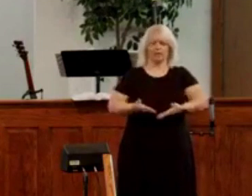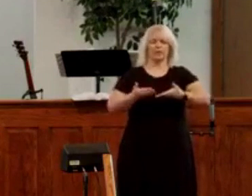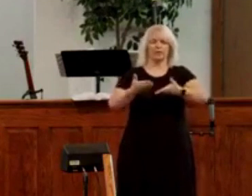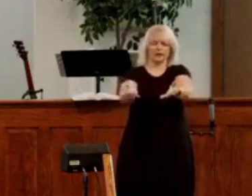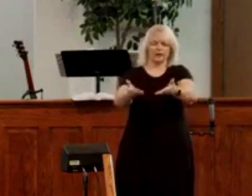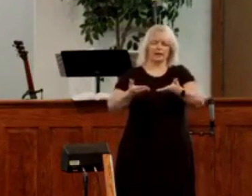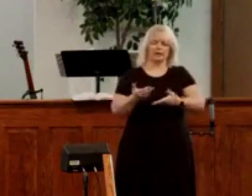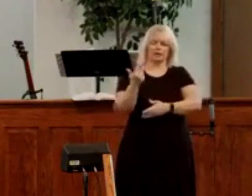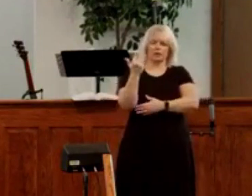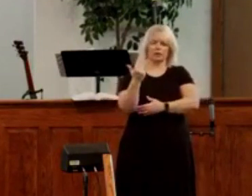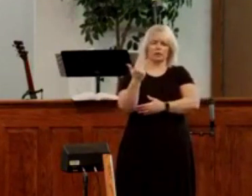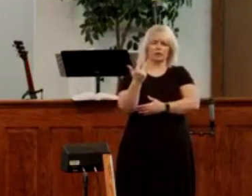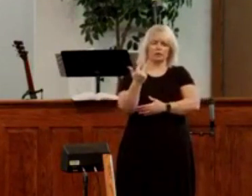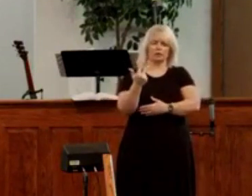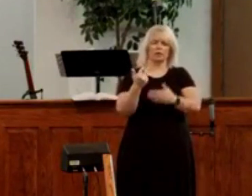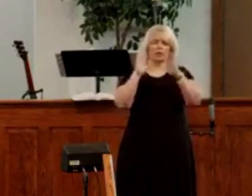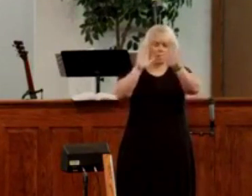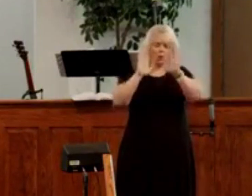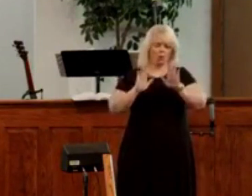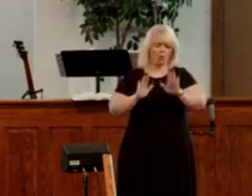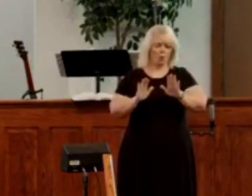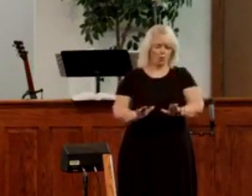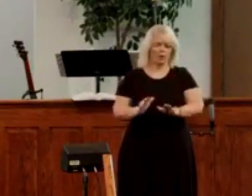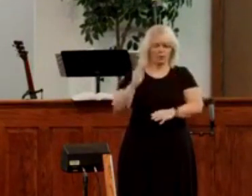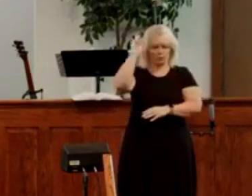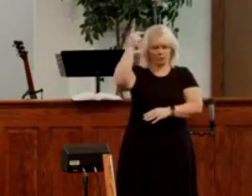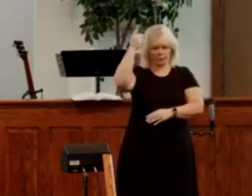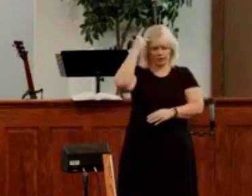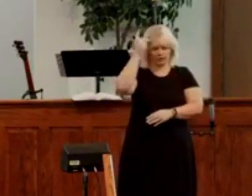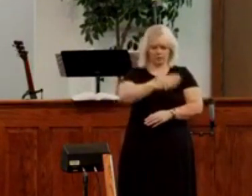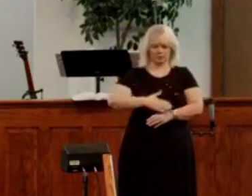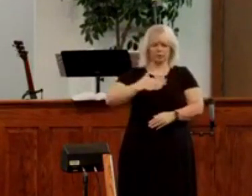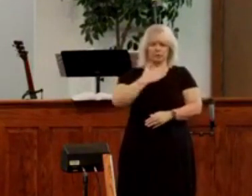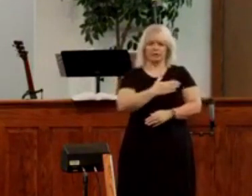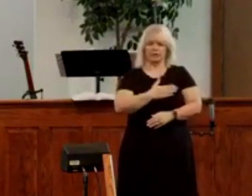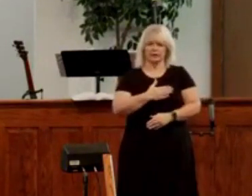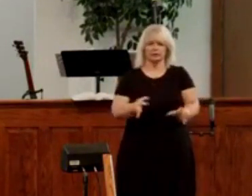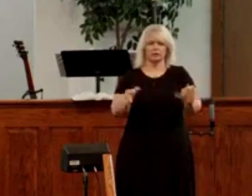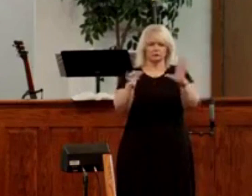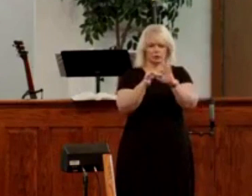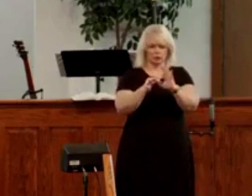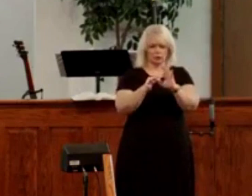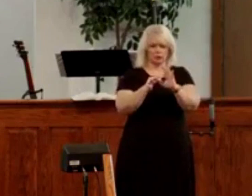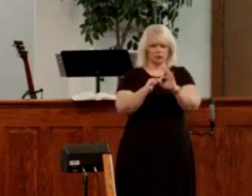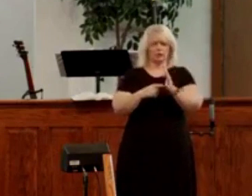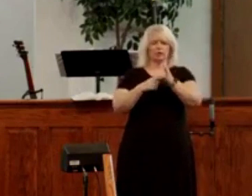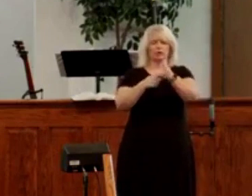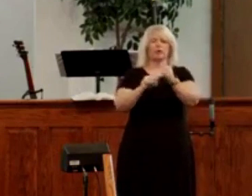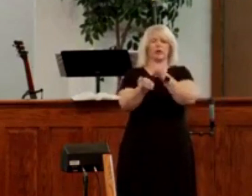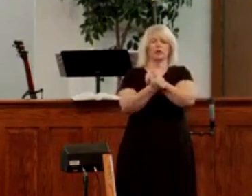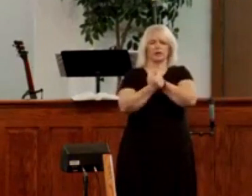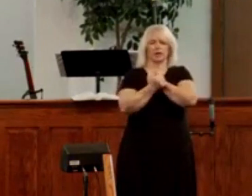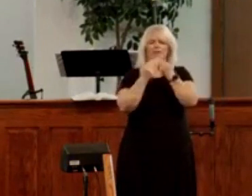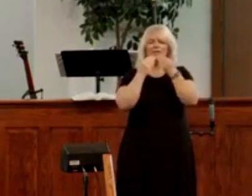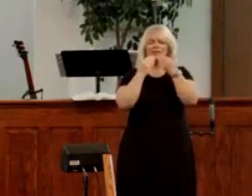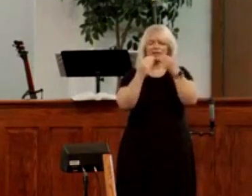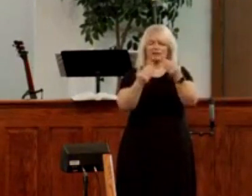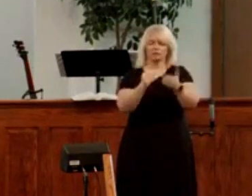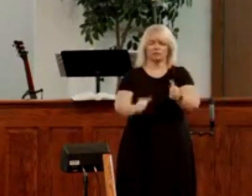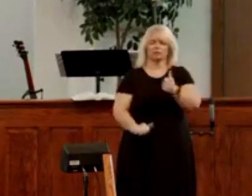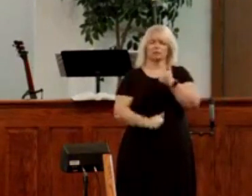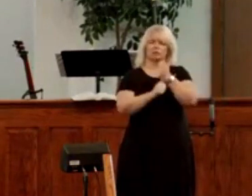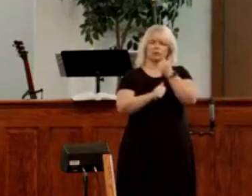wonderful pastors. Please be diligent in showing them your love, gratitude, and support in